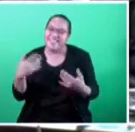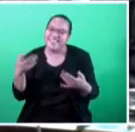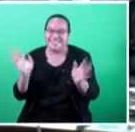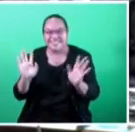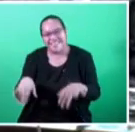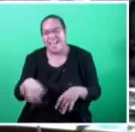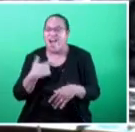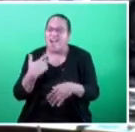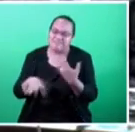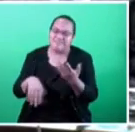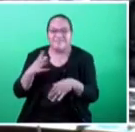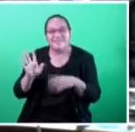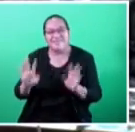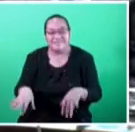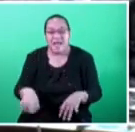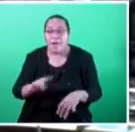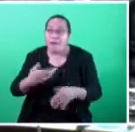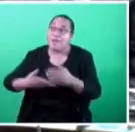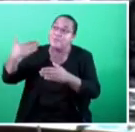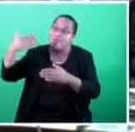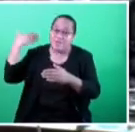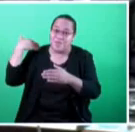Speaker, in those days,